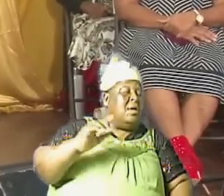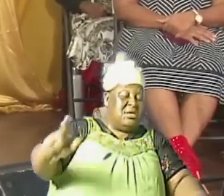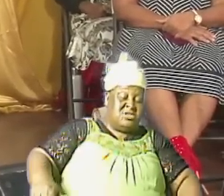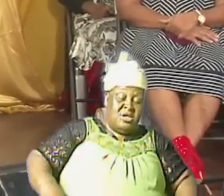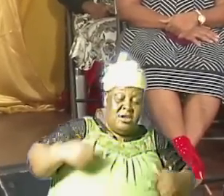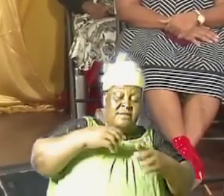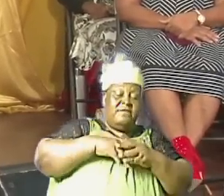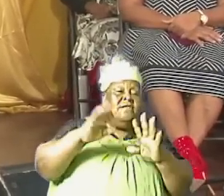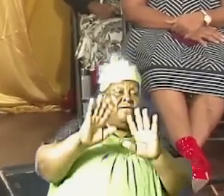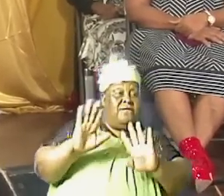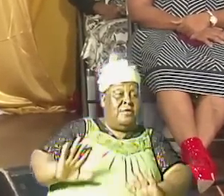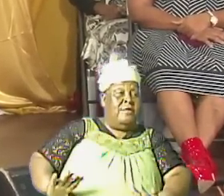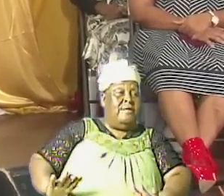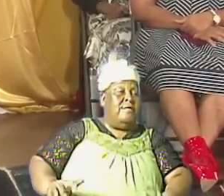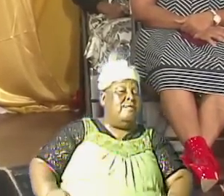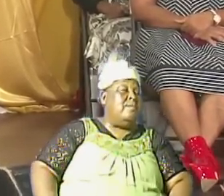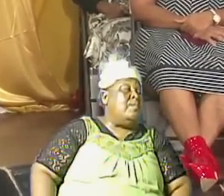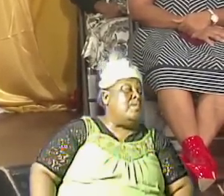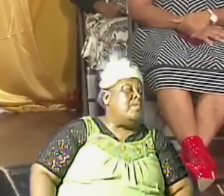is to live in fear.